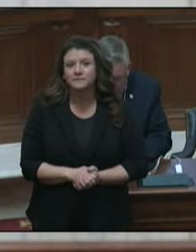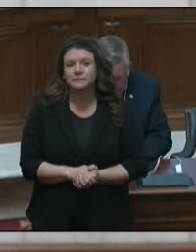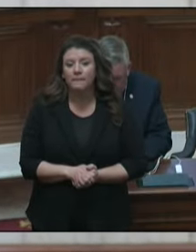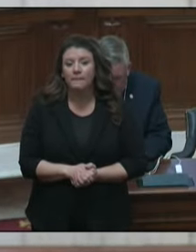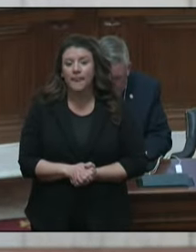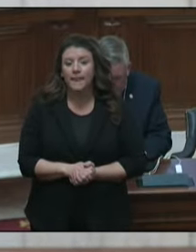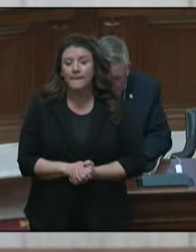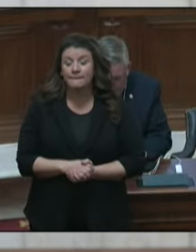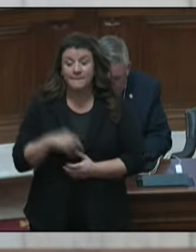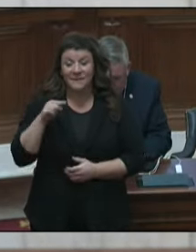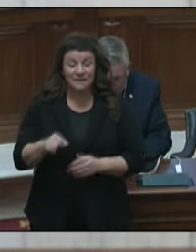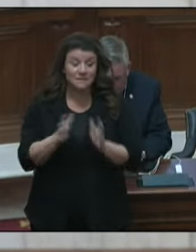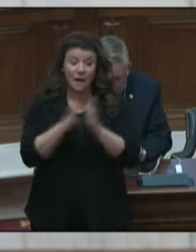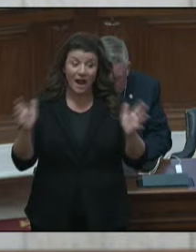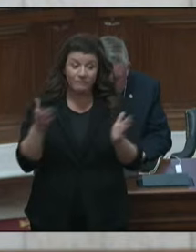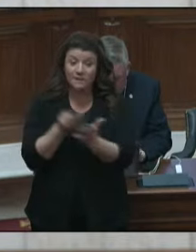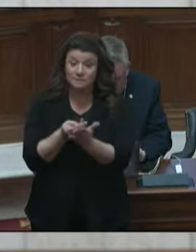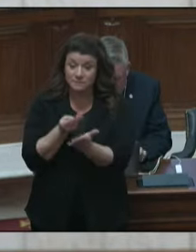This is a pile of money,